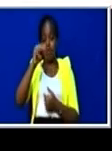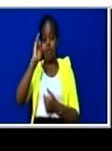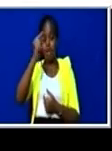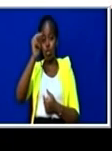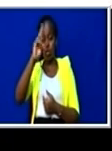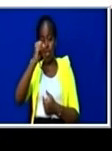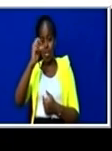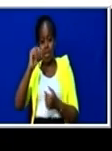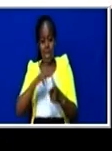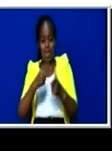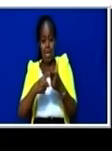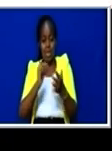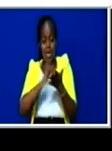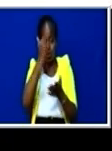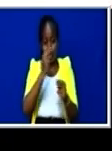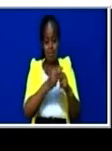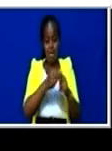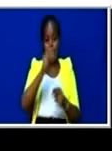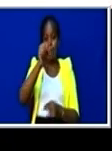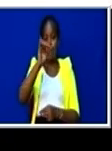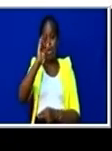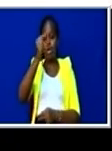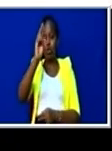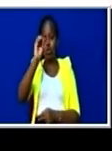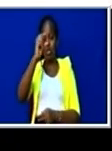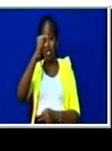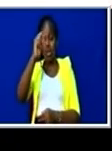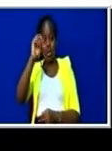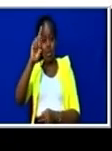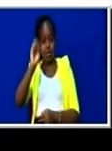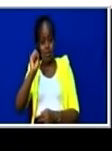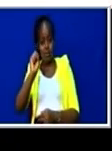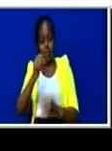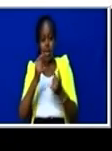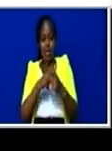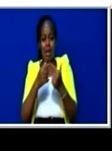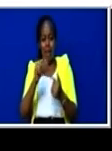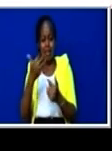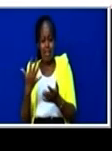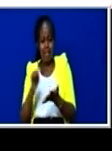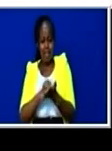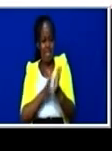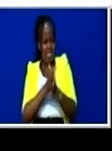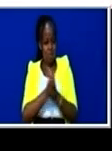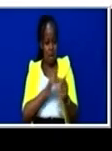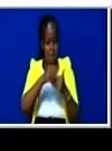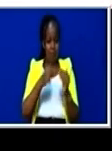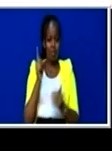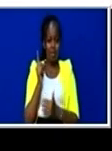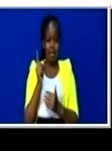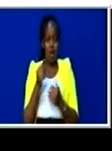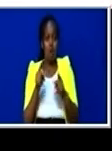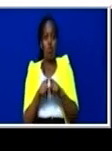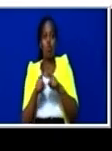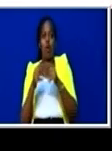as nitrogenous. Okay. Yeah. Right. Then something interesting again about proteins is that we have